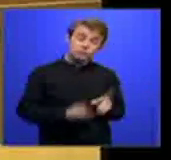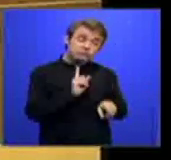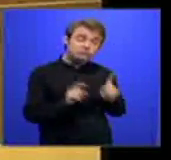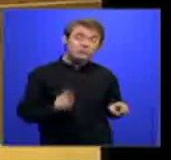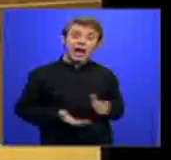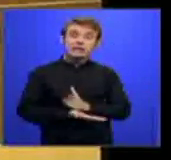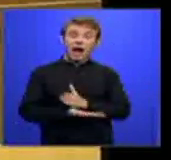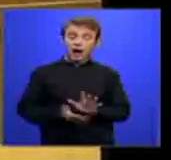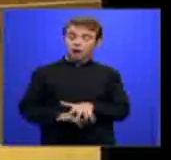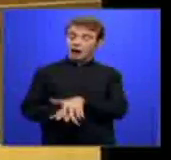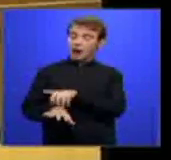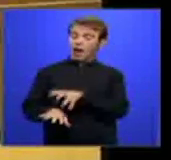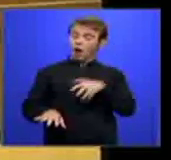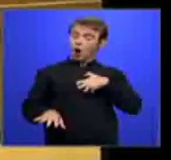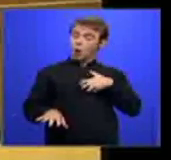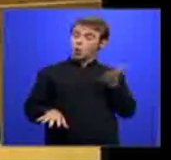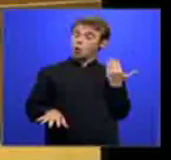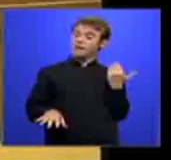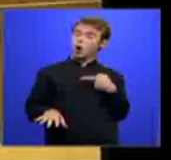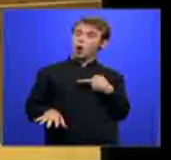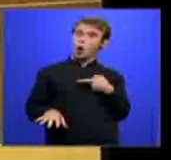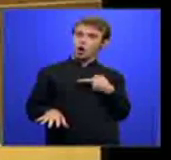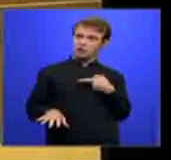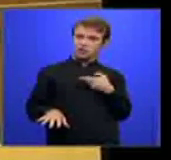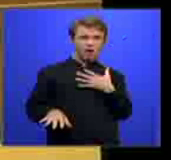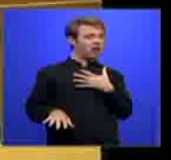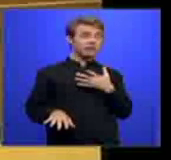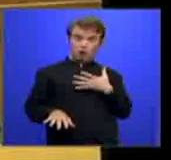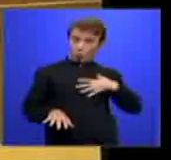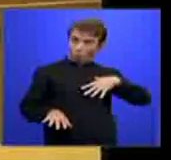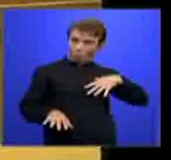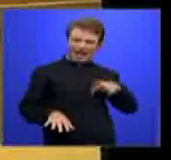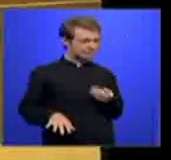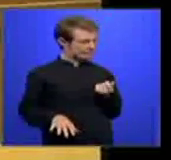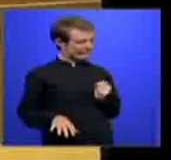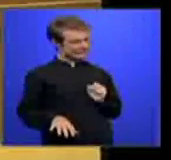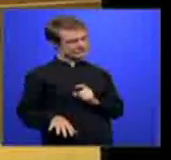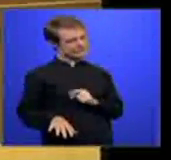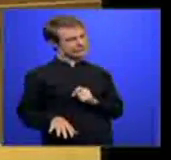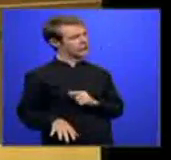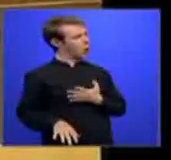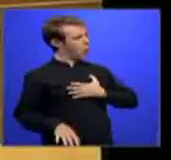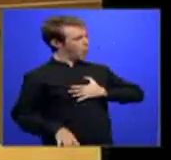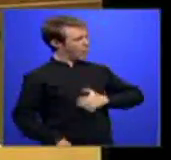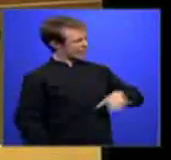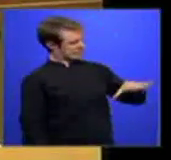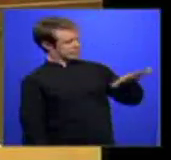claimants, which also does not help us to change land ownership